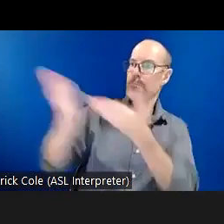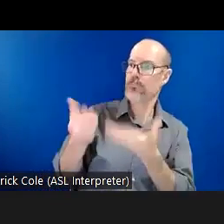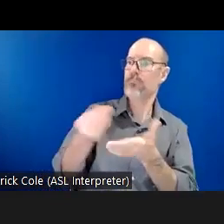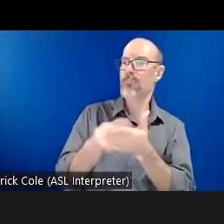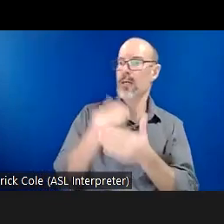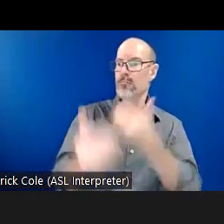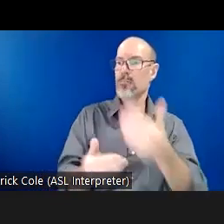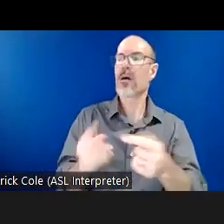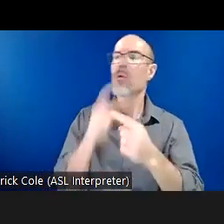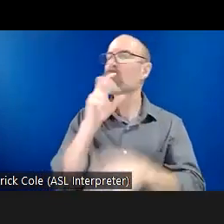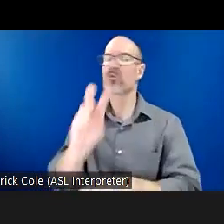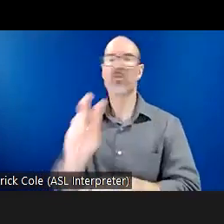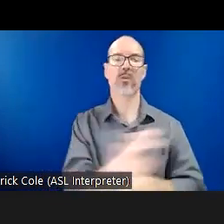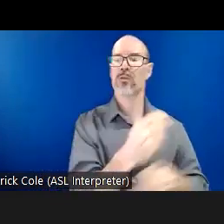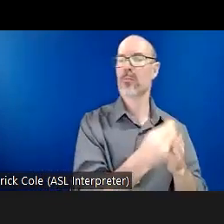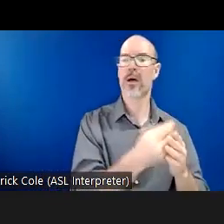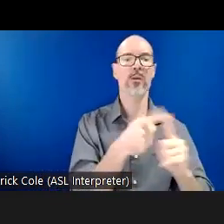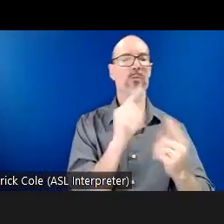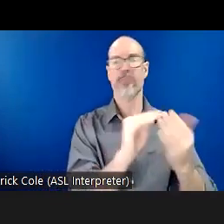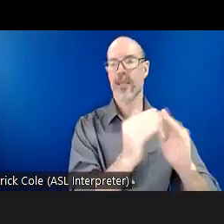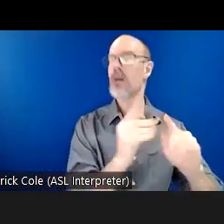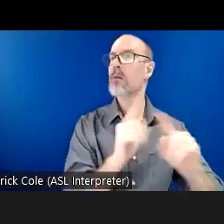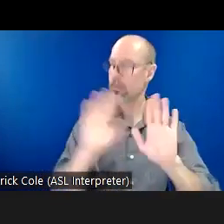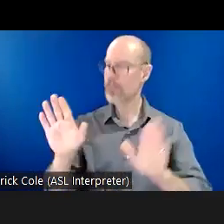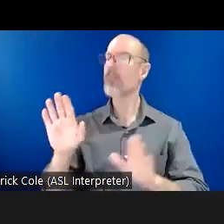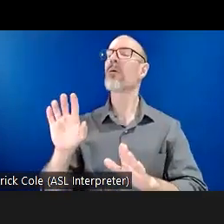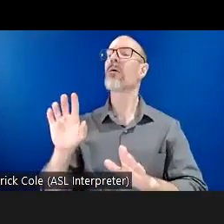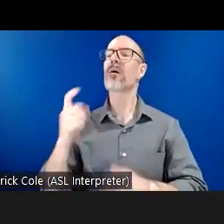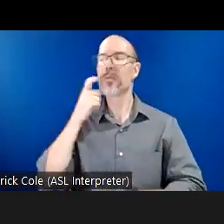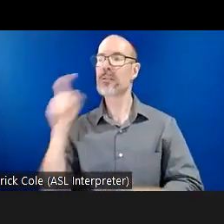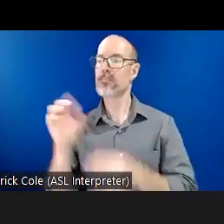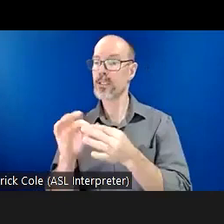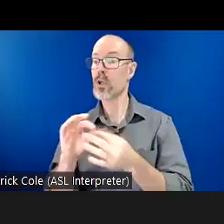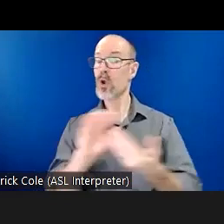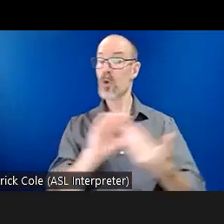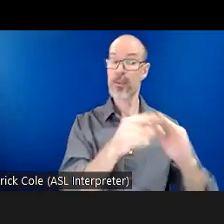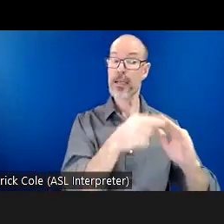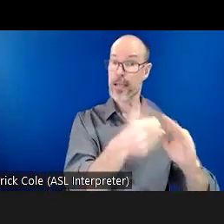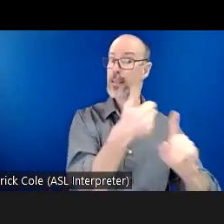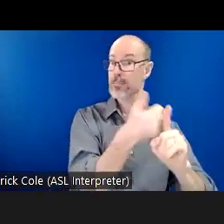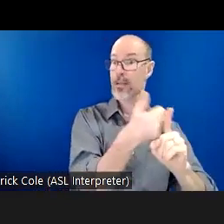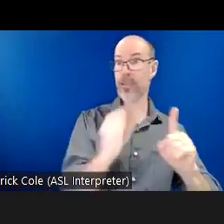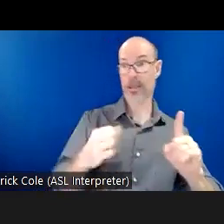As opposed to make the dollars available to municipalities, but like Jonathan said, municipalities are able to apply